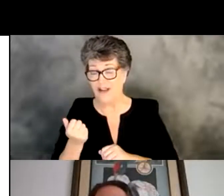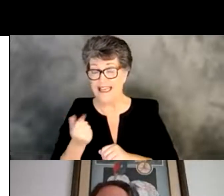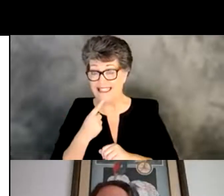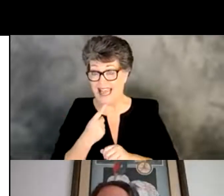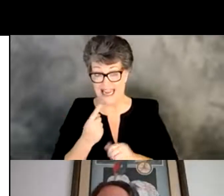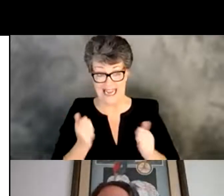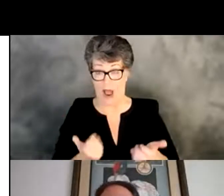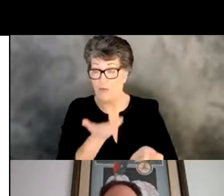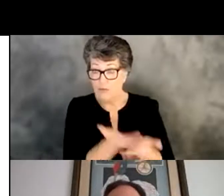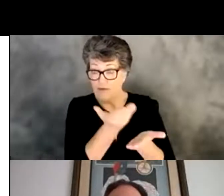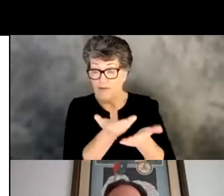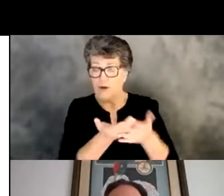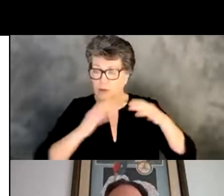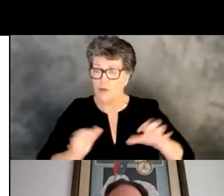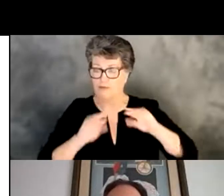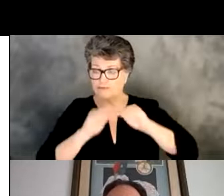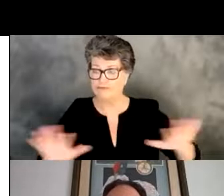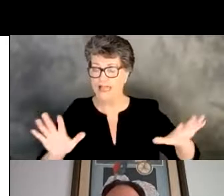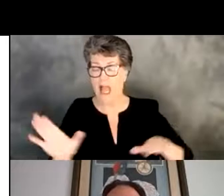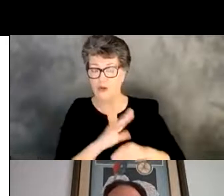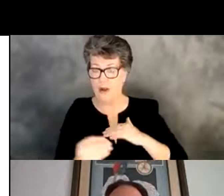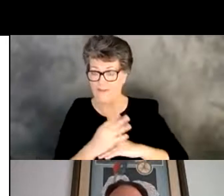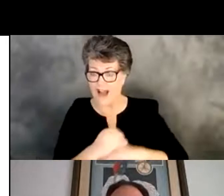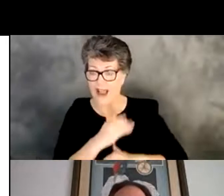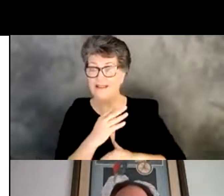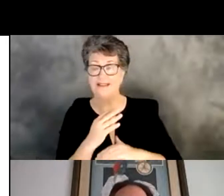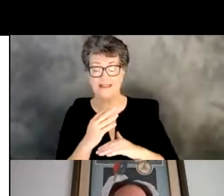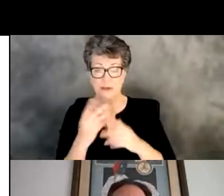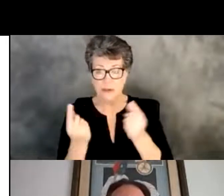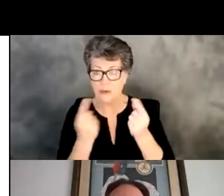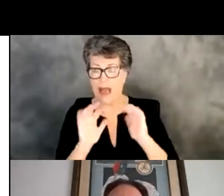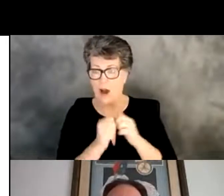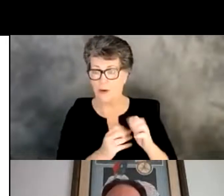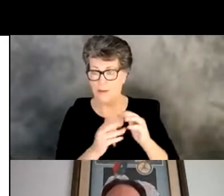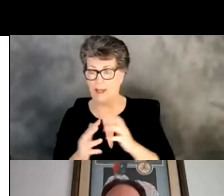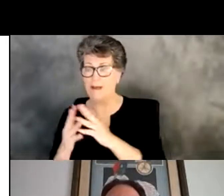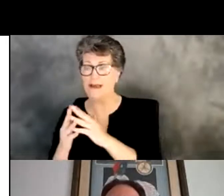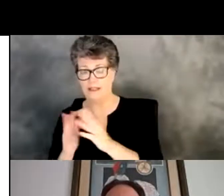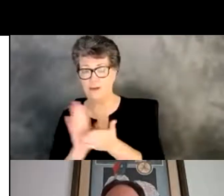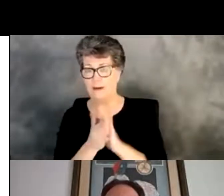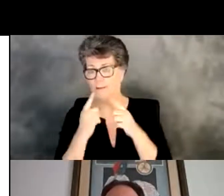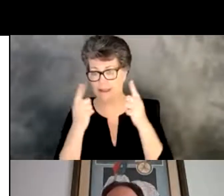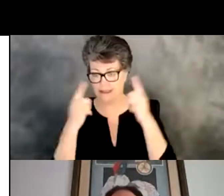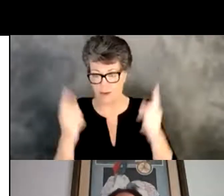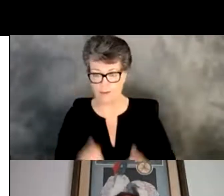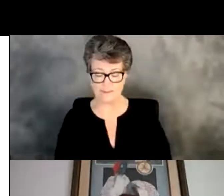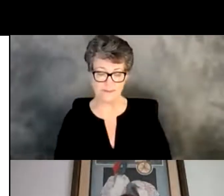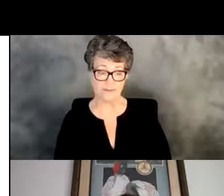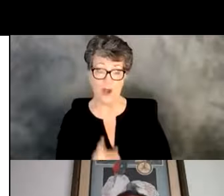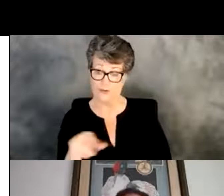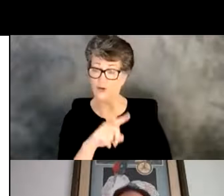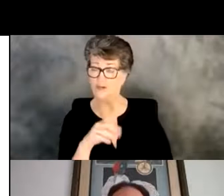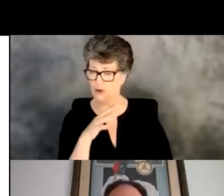pudding. And we will need your advice and counsel on the implementation of these activities to make them truly successful. For those of you that have been